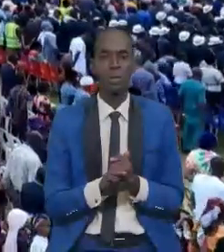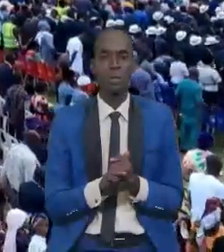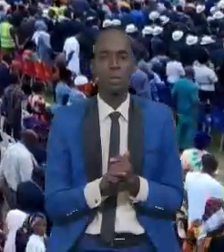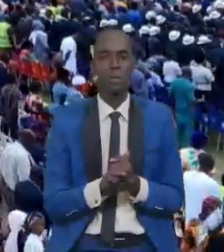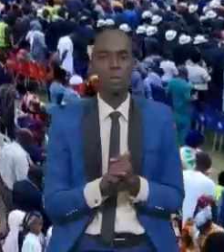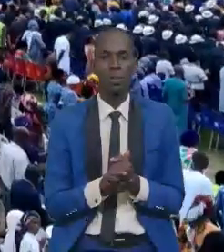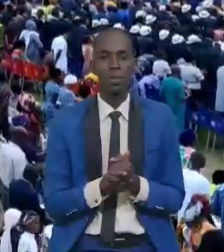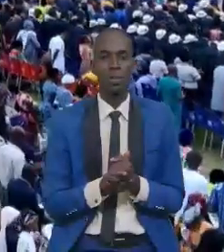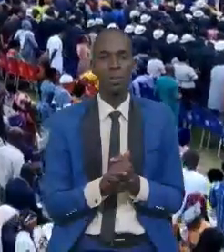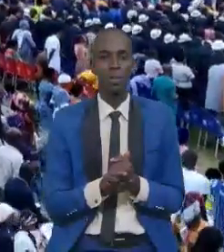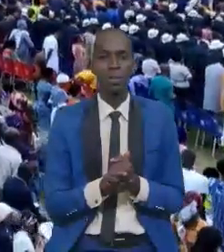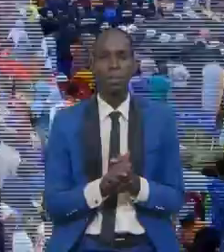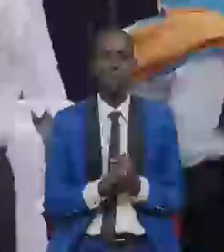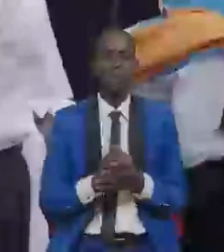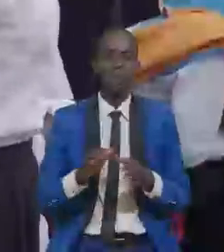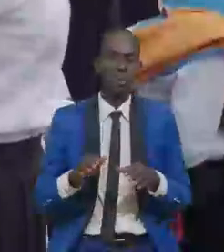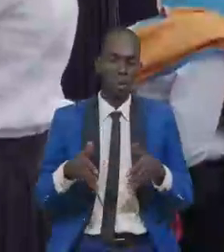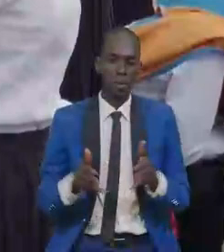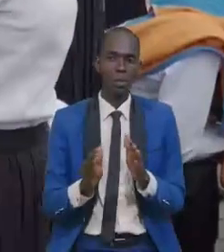give me what you have for me.